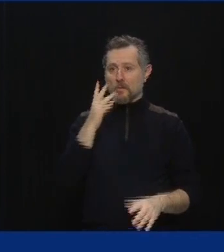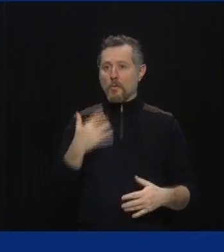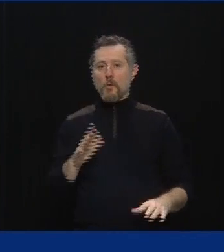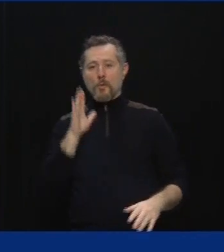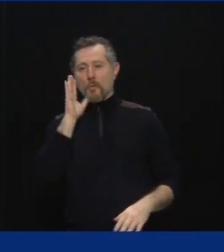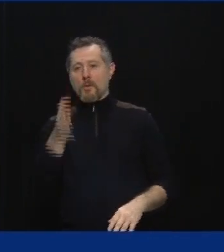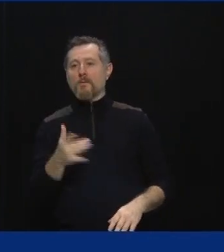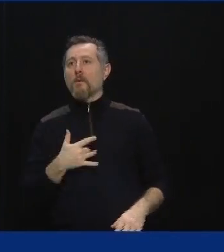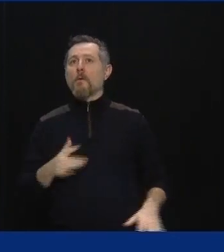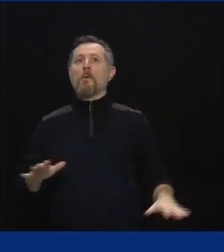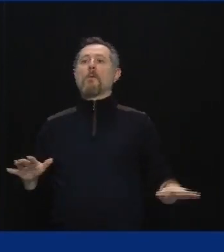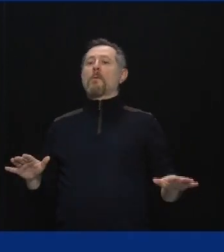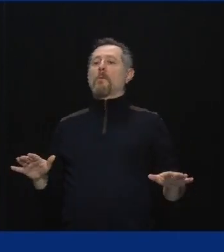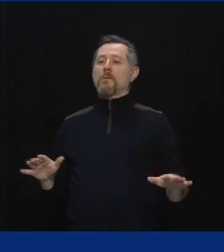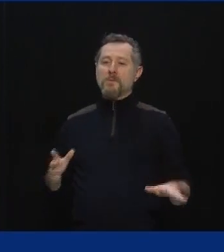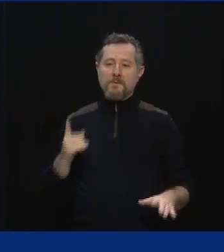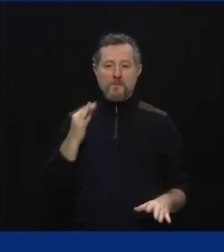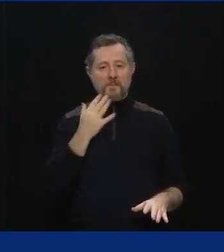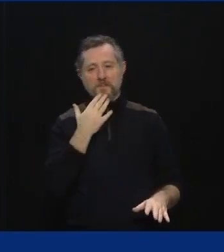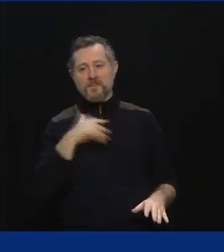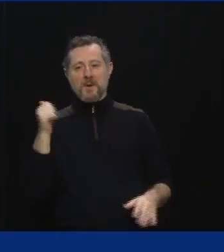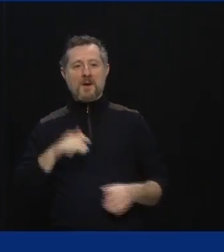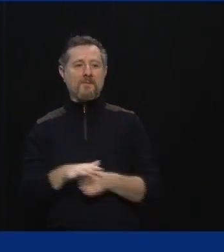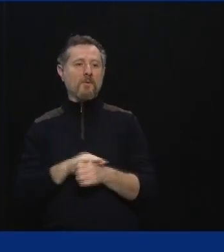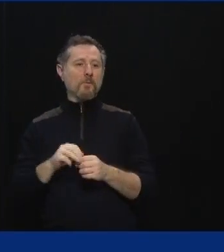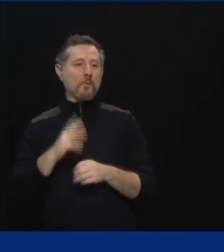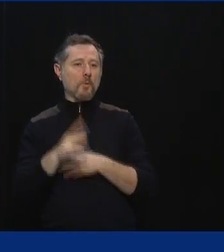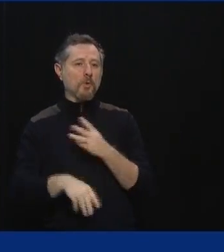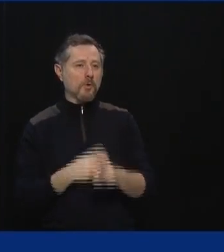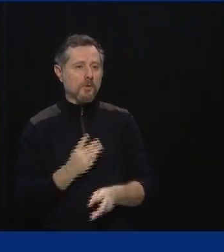greatest cities and regions of the world.